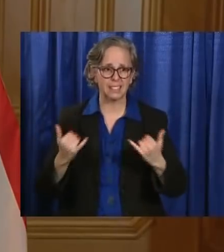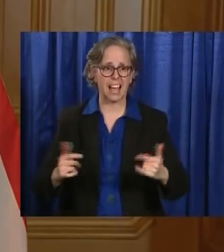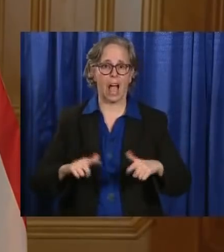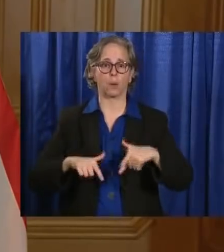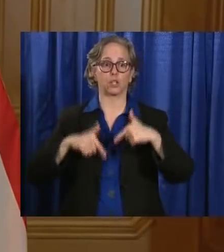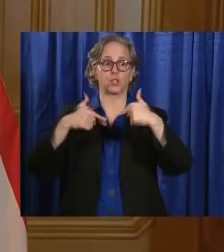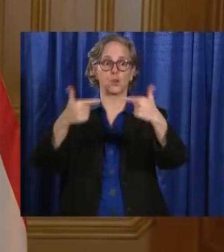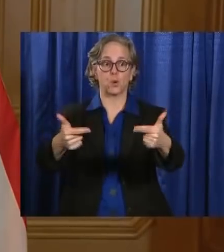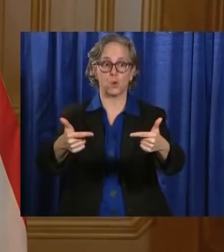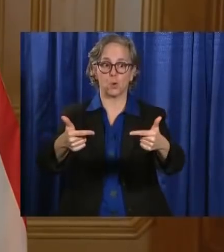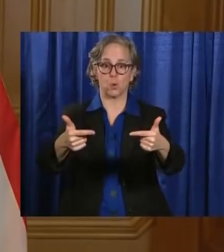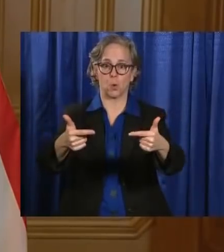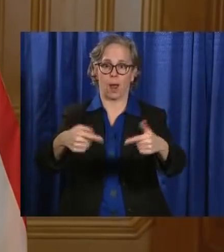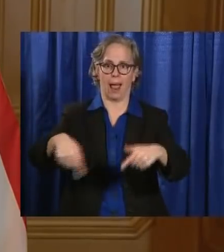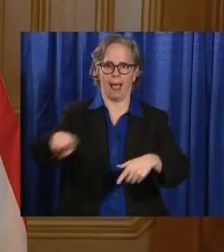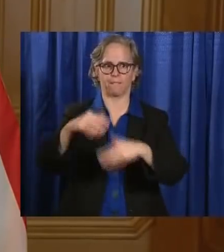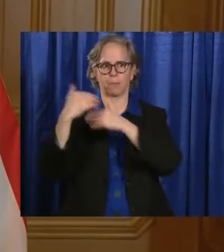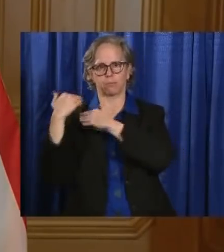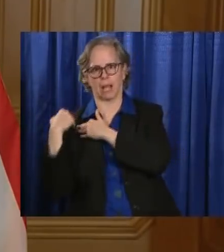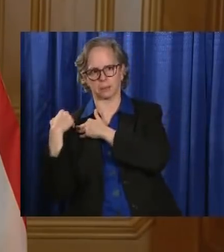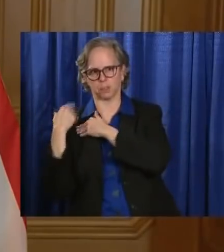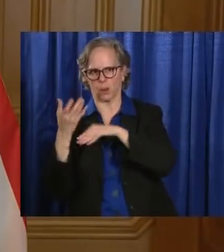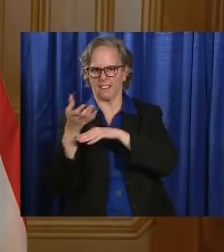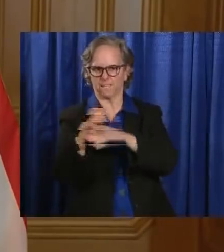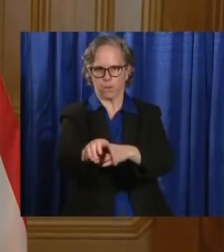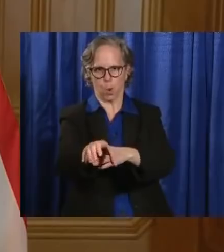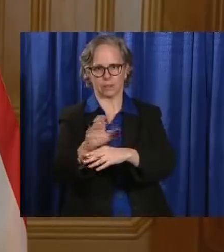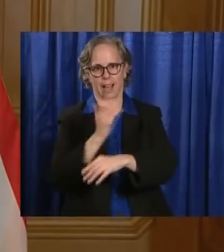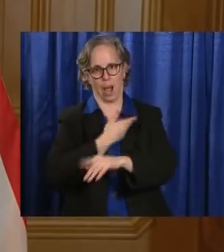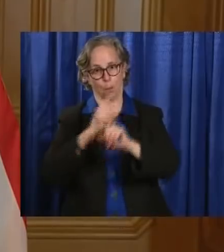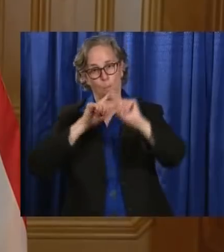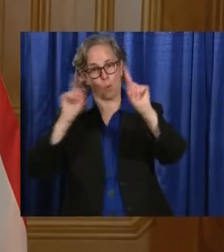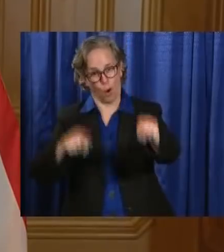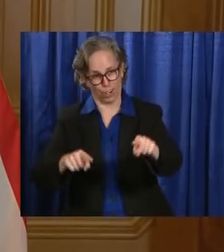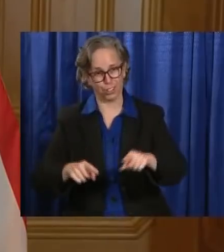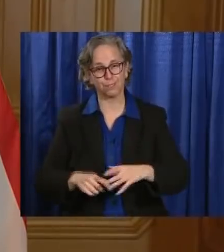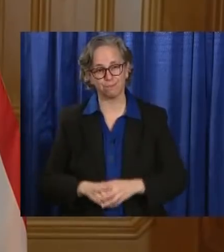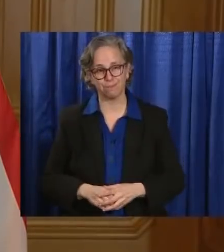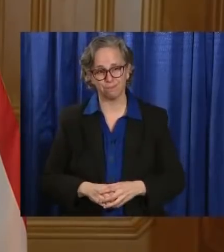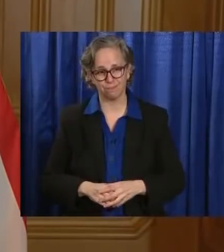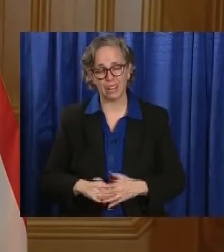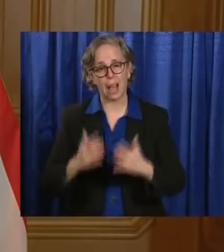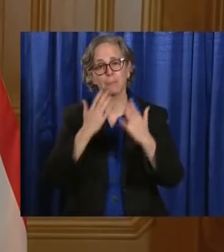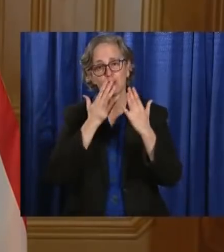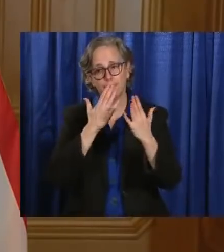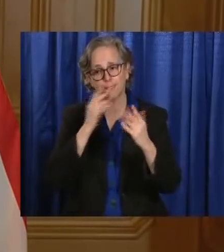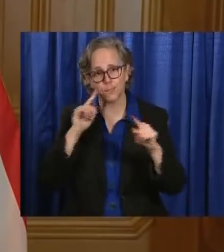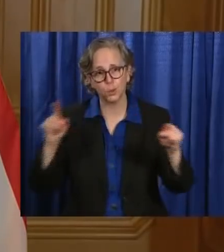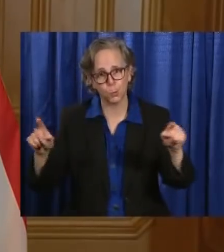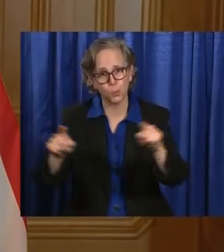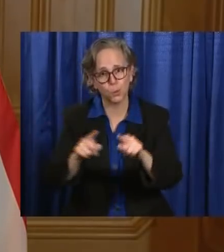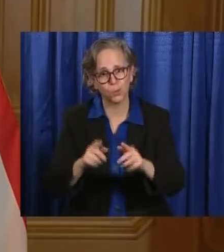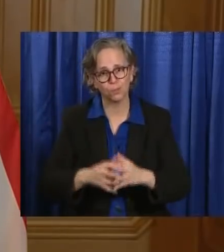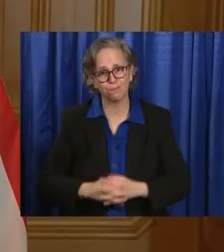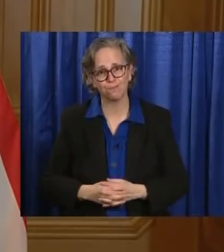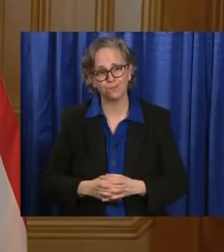enforcing some of these orders that we've been issuing. So I'm very, very grateful for